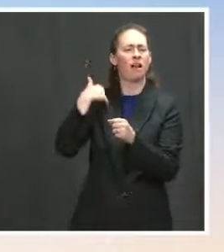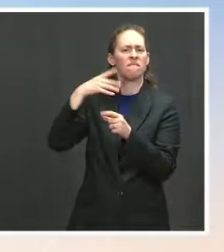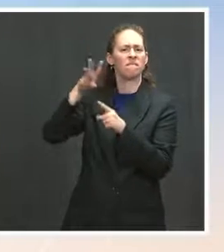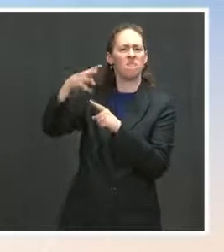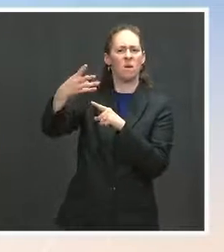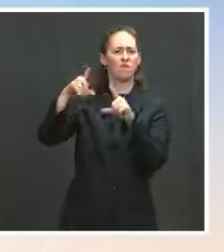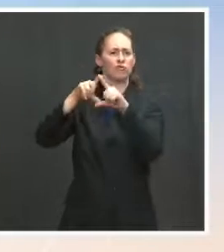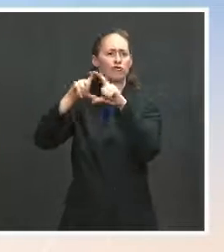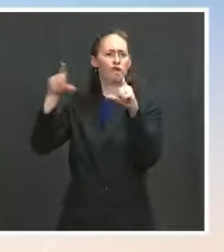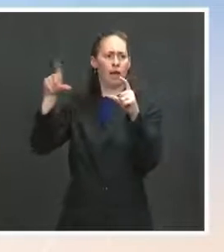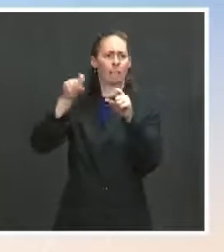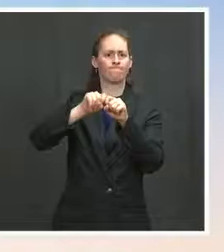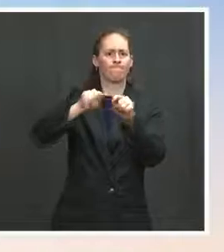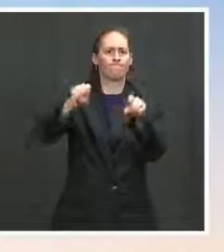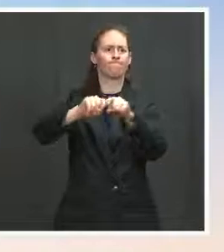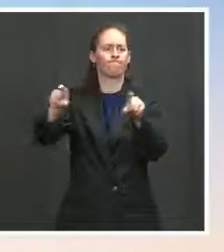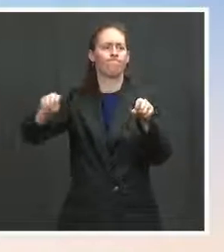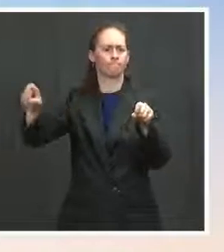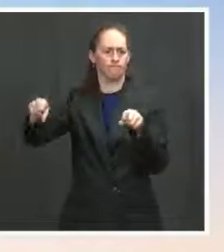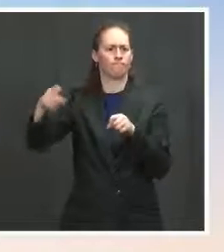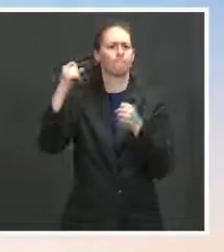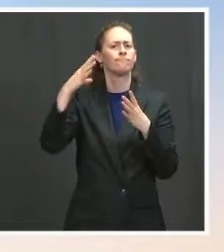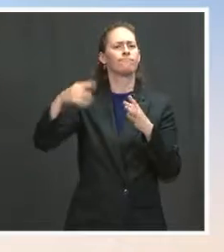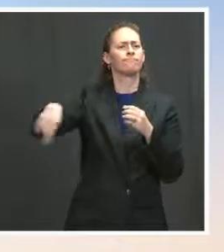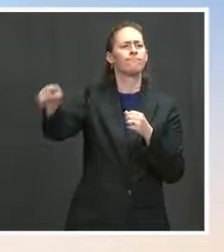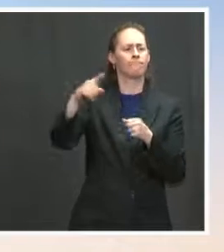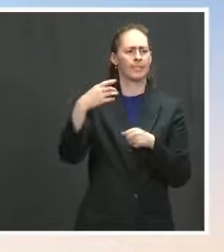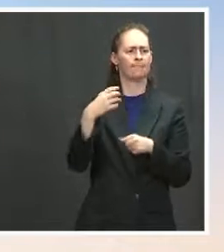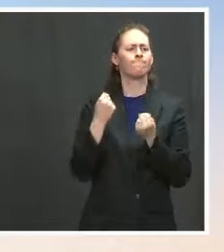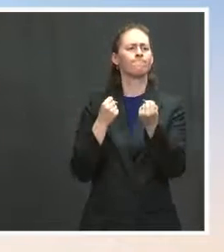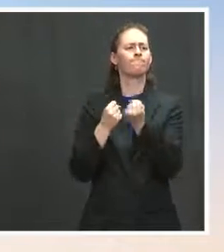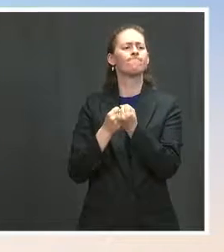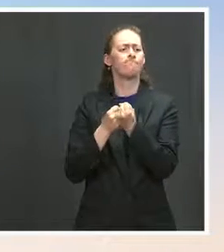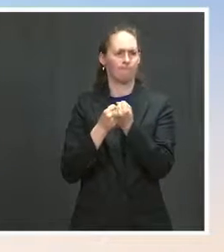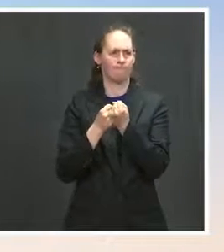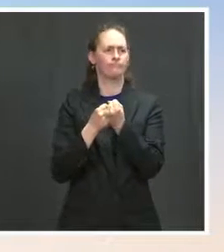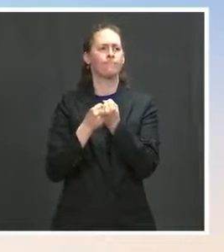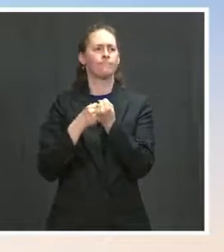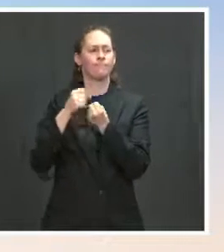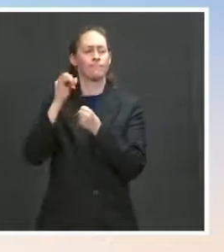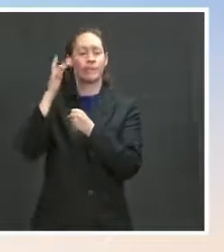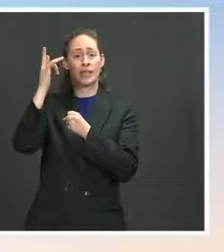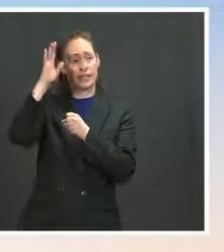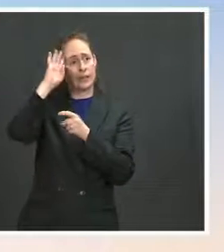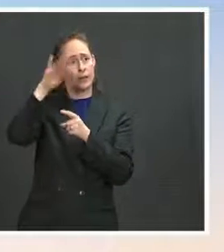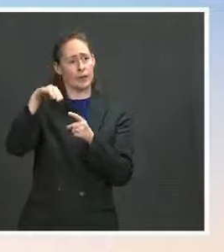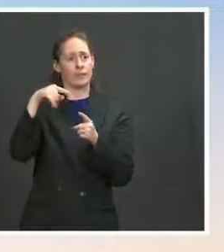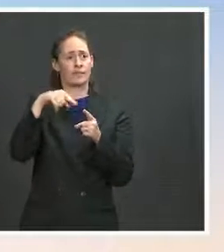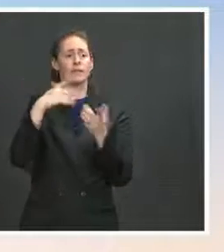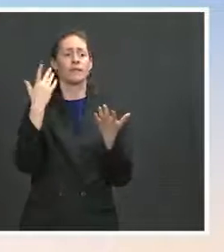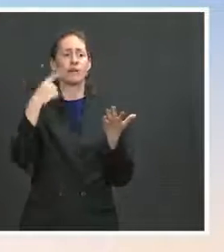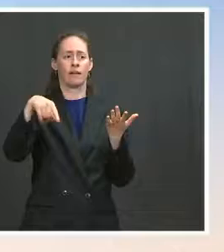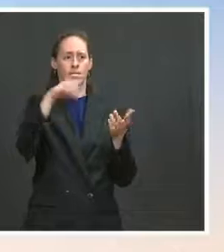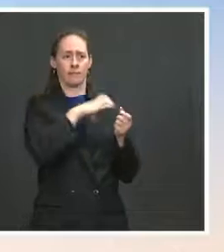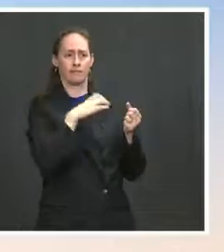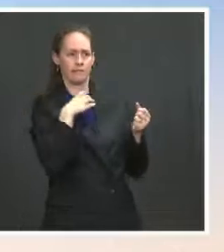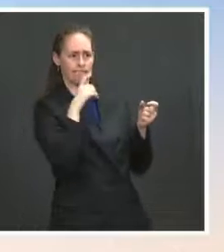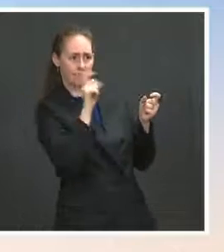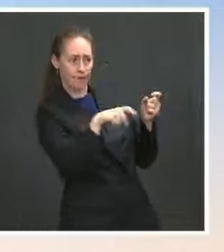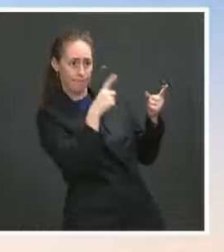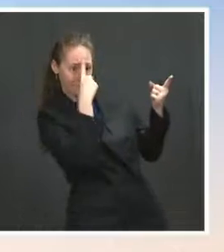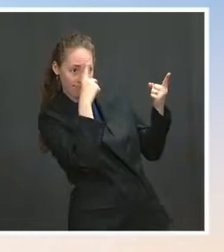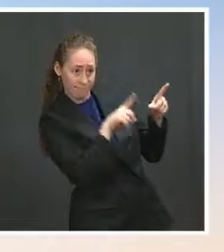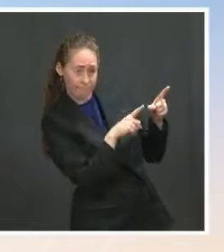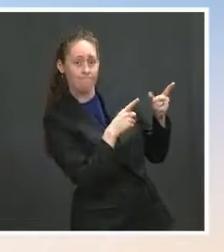Democrats in Congress. I know a month ago you said, stimulus checks aren't free and it's really up to Congress to decide whether to move forward on that. I'm wondering, at